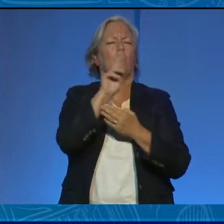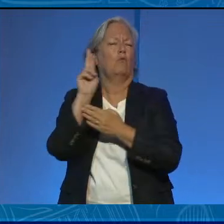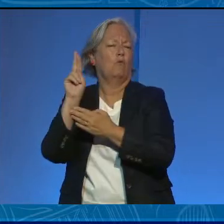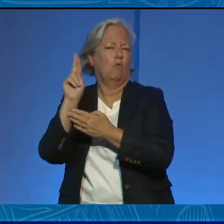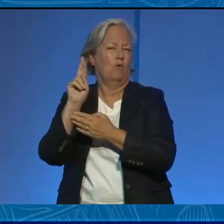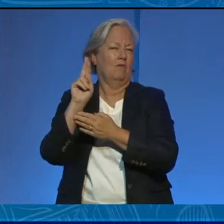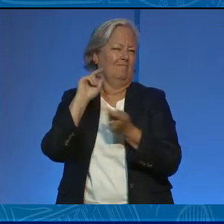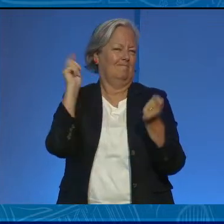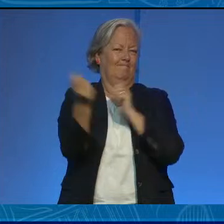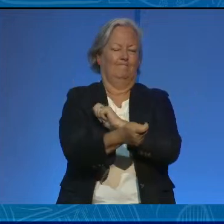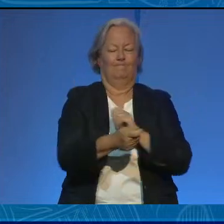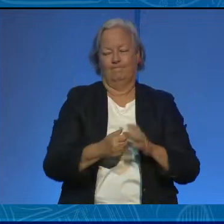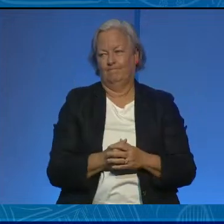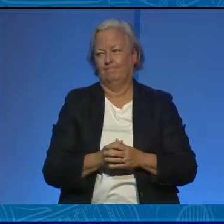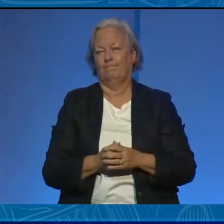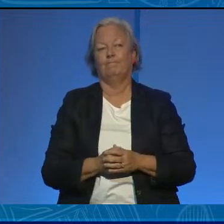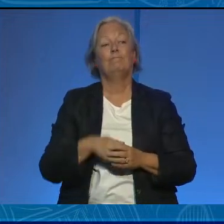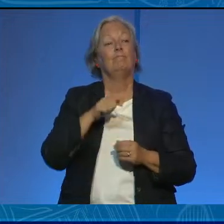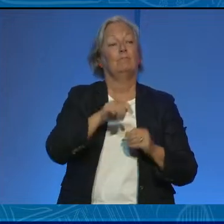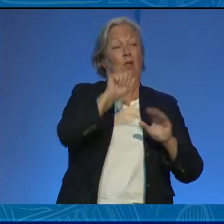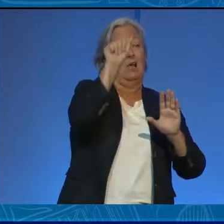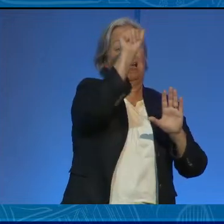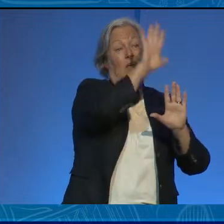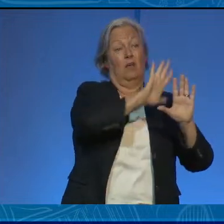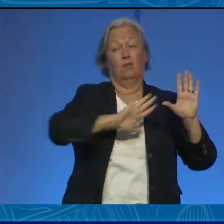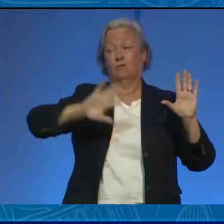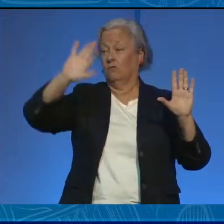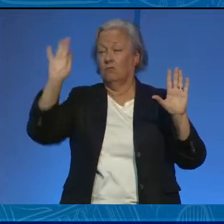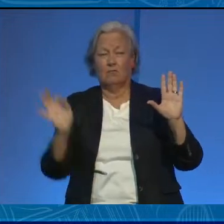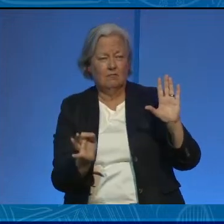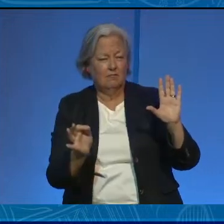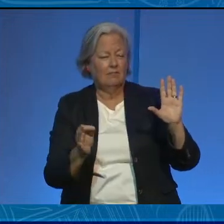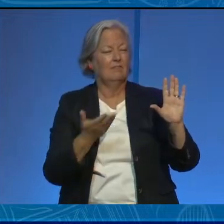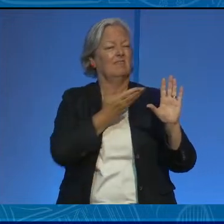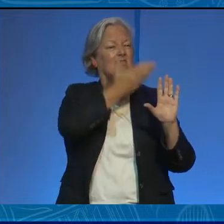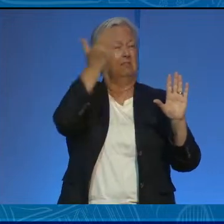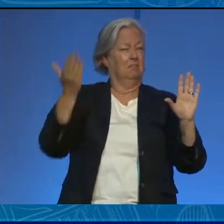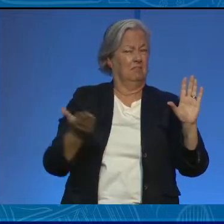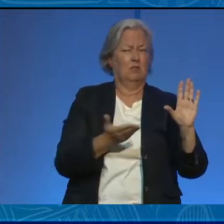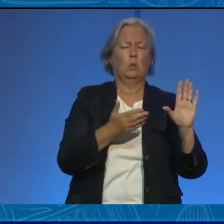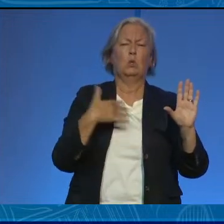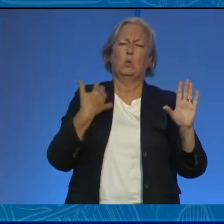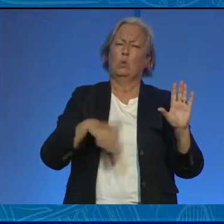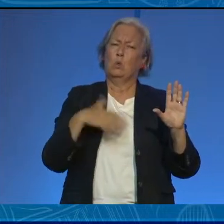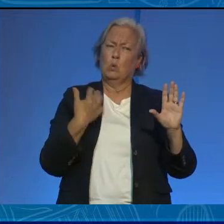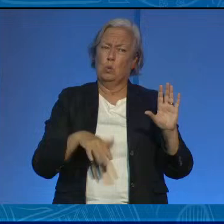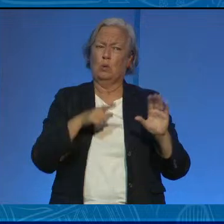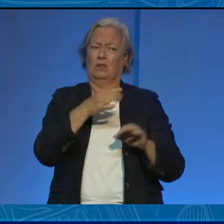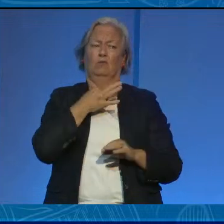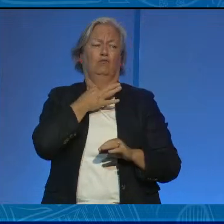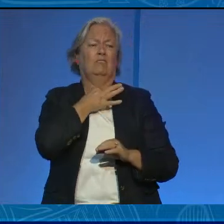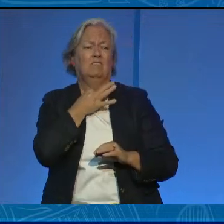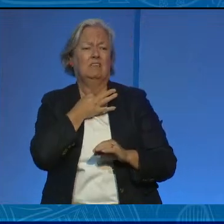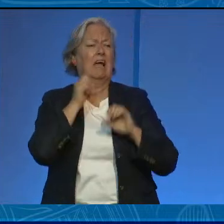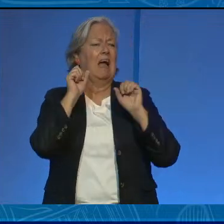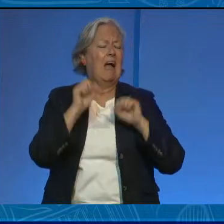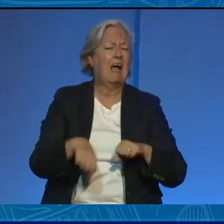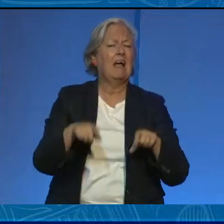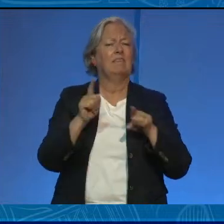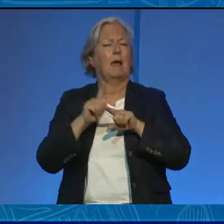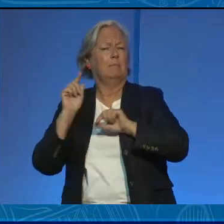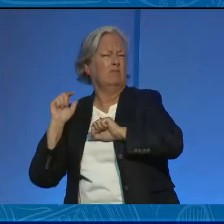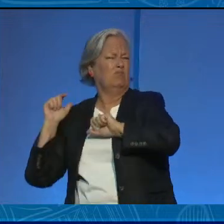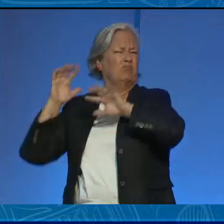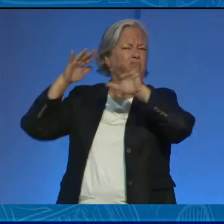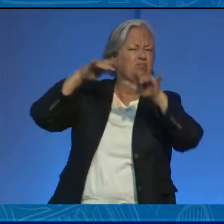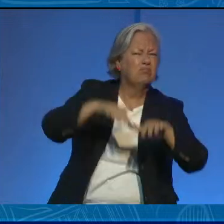The Asia-Pacific region, as we all know, remains highly vulnerable to natural hazards, with